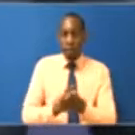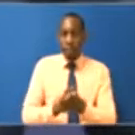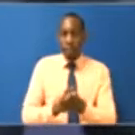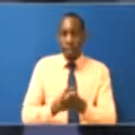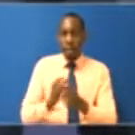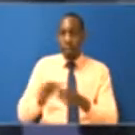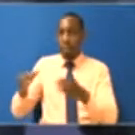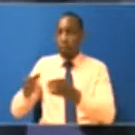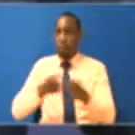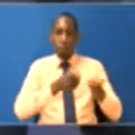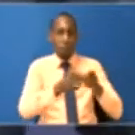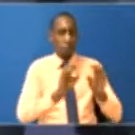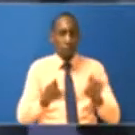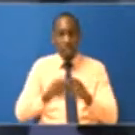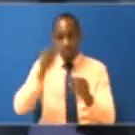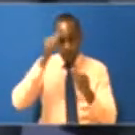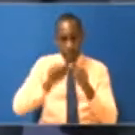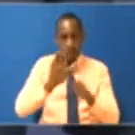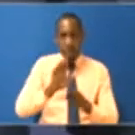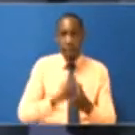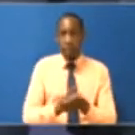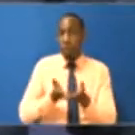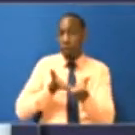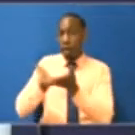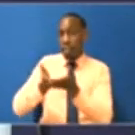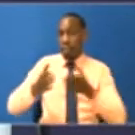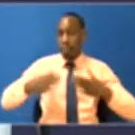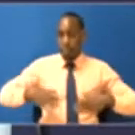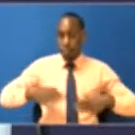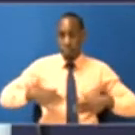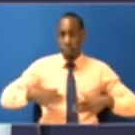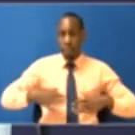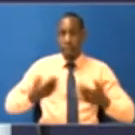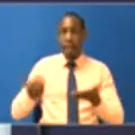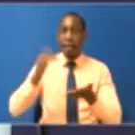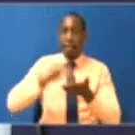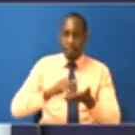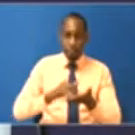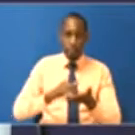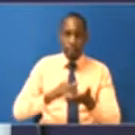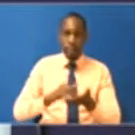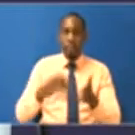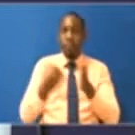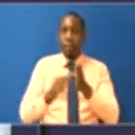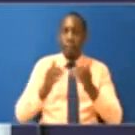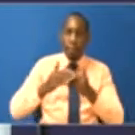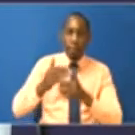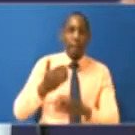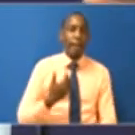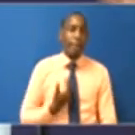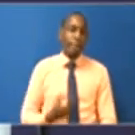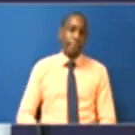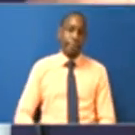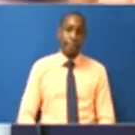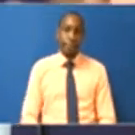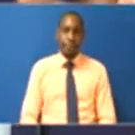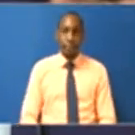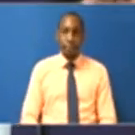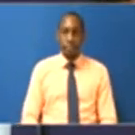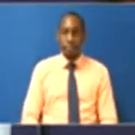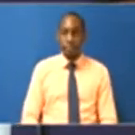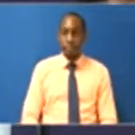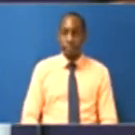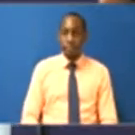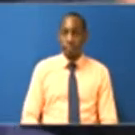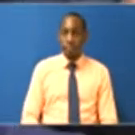them and remind them that they are there to serve people we are again getting into another disaster okay you know we had we